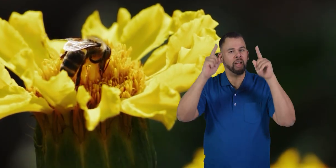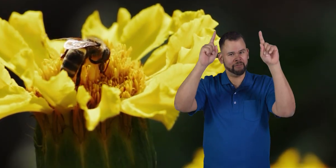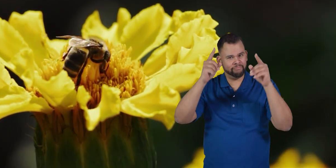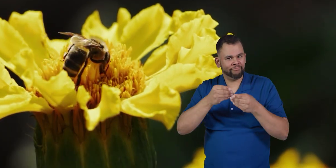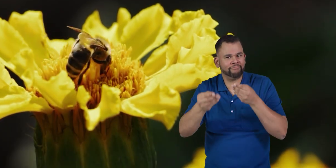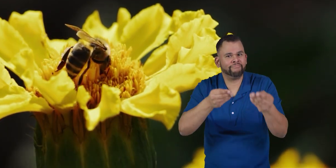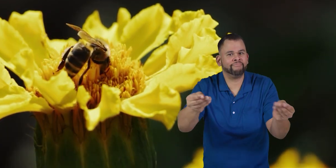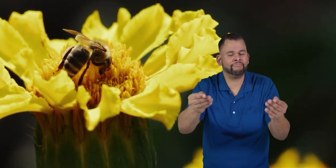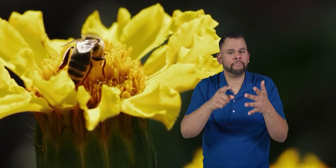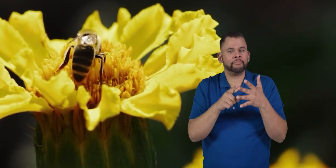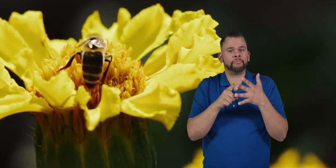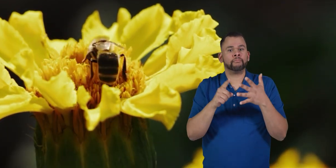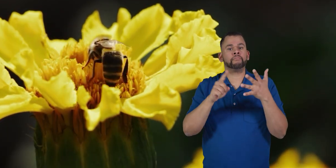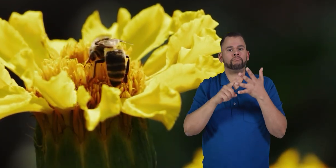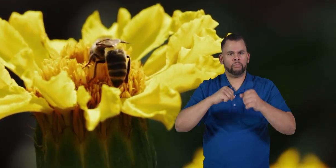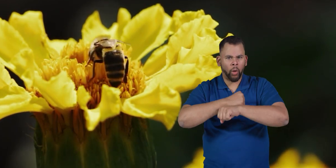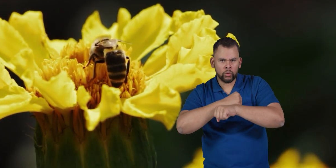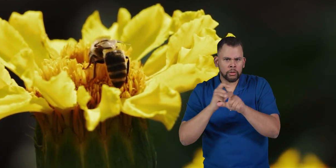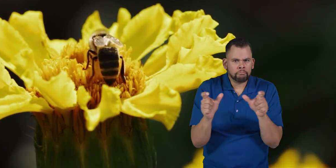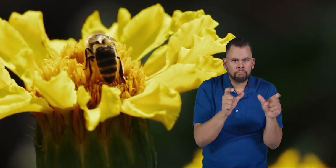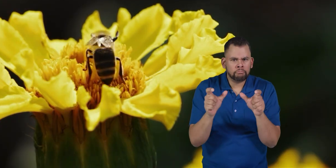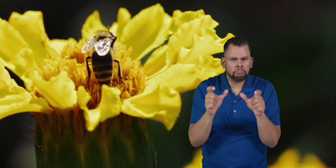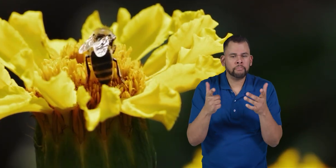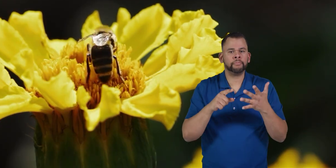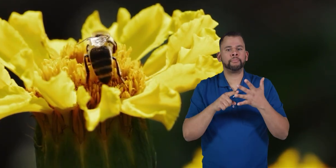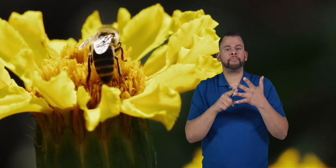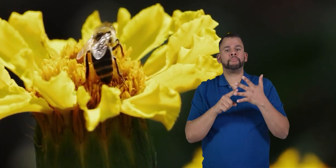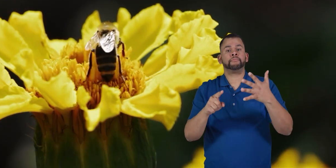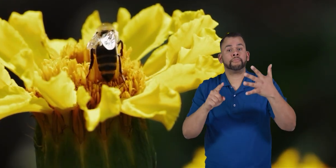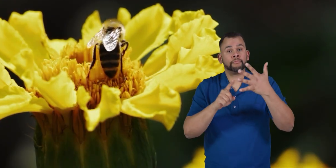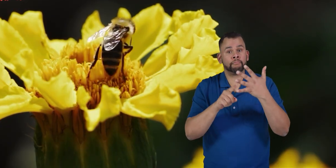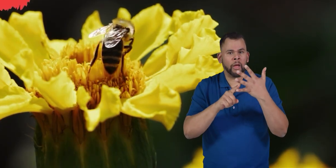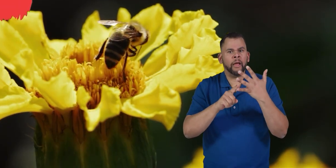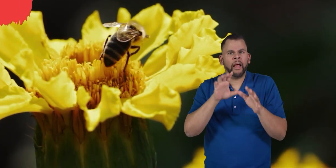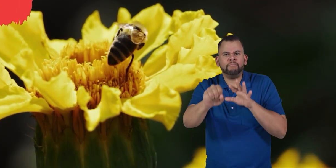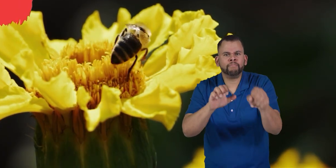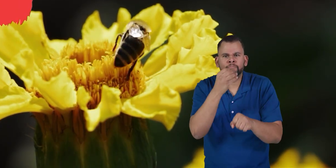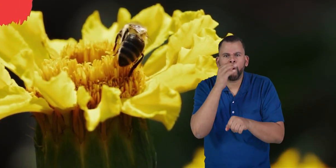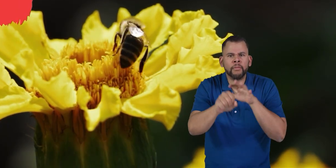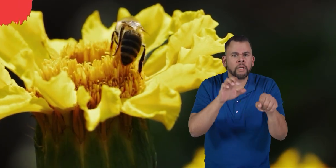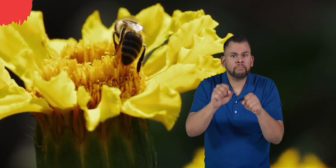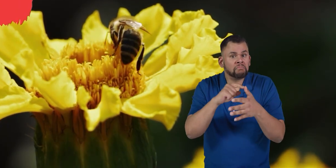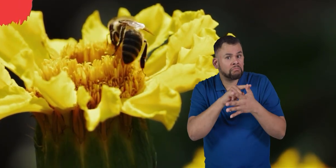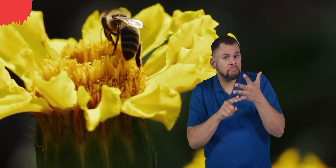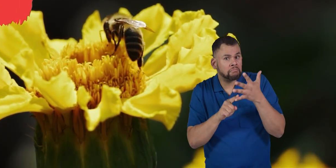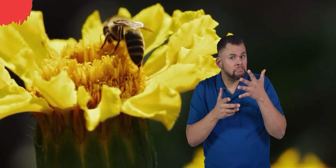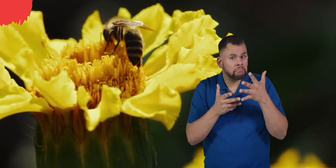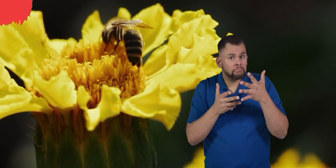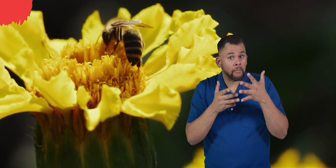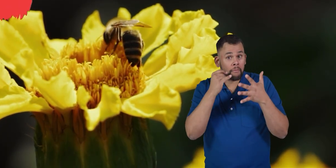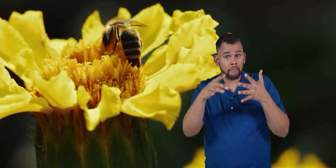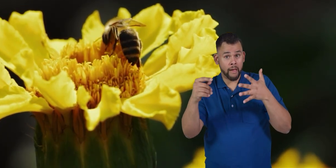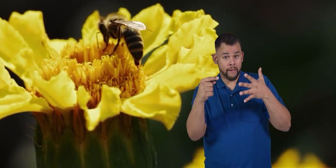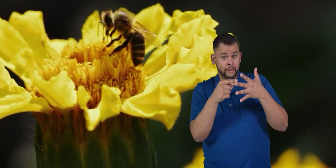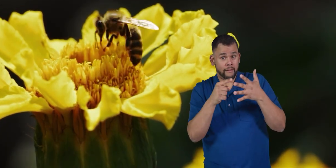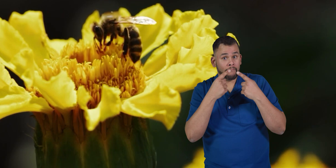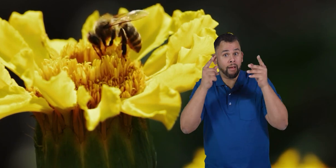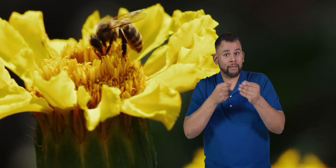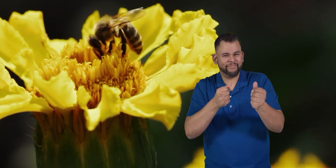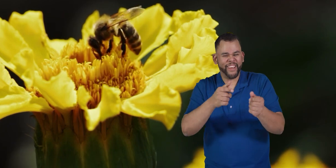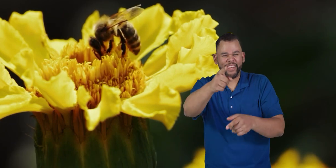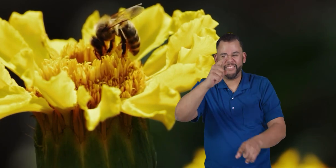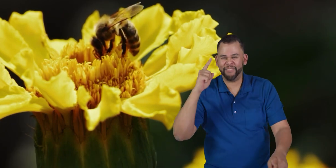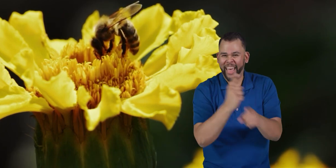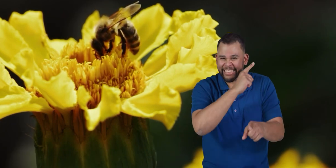effective d protected e predator if you chose c